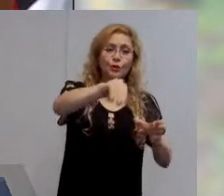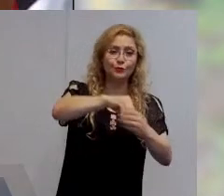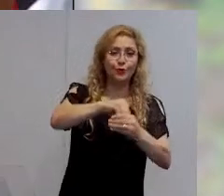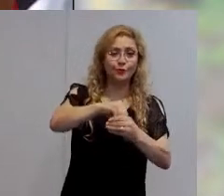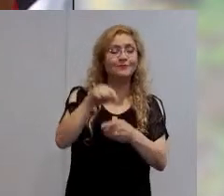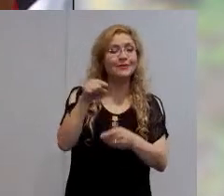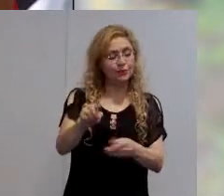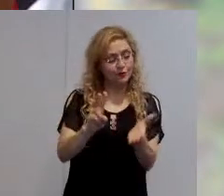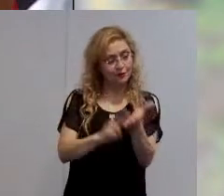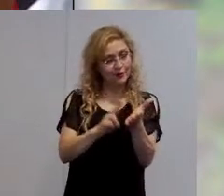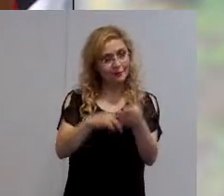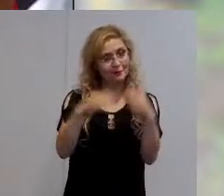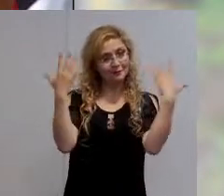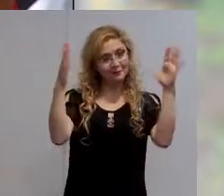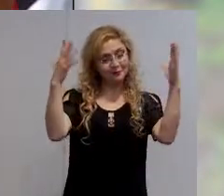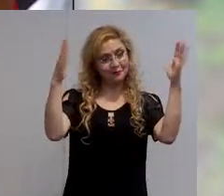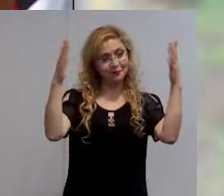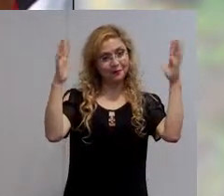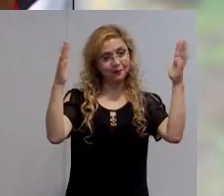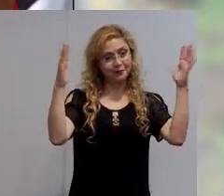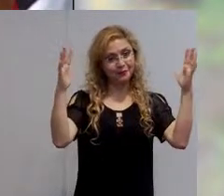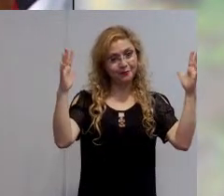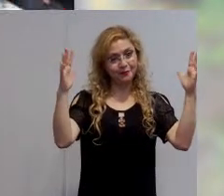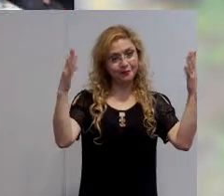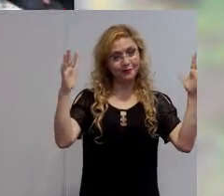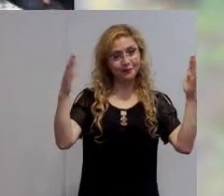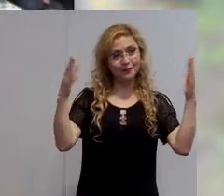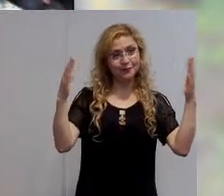believe, can be a reality. Thank you.